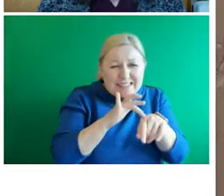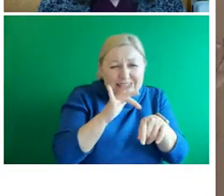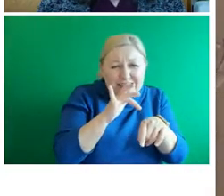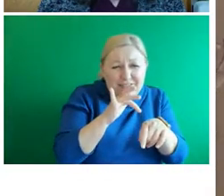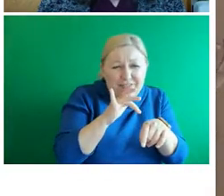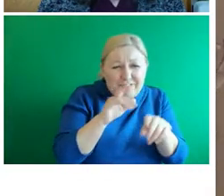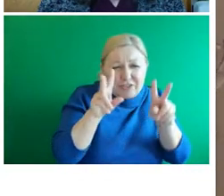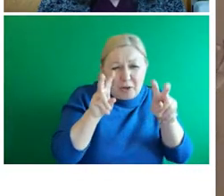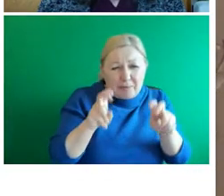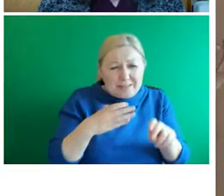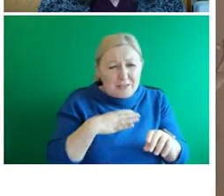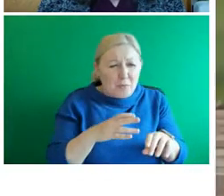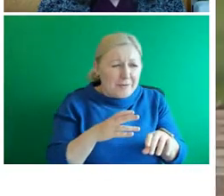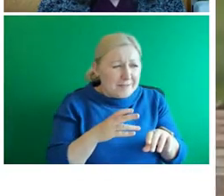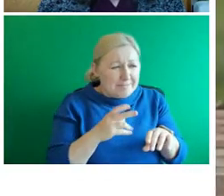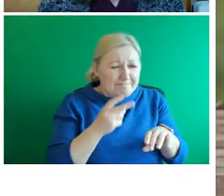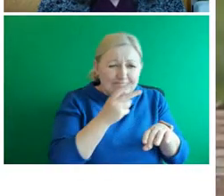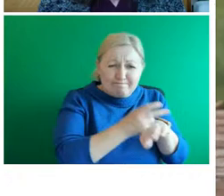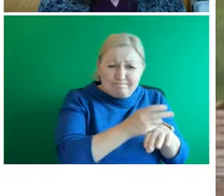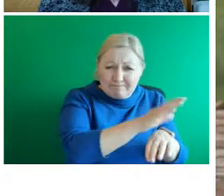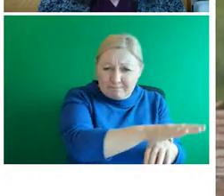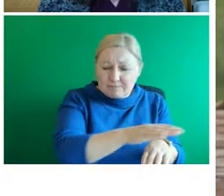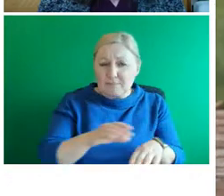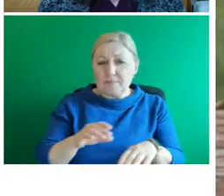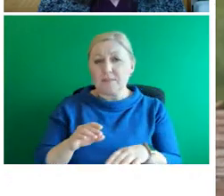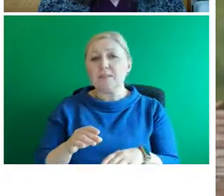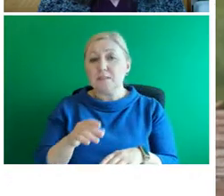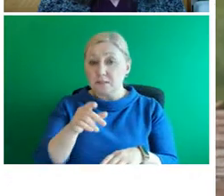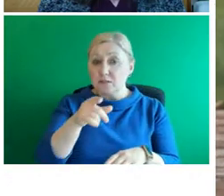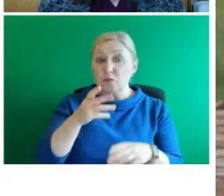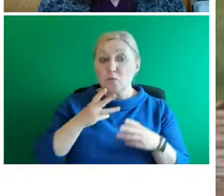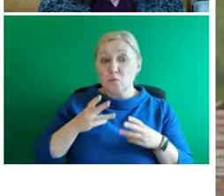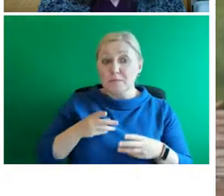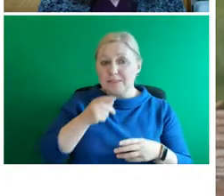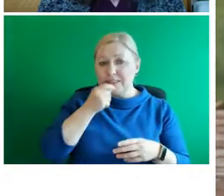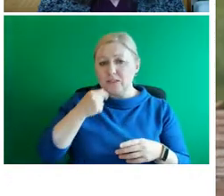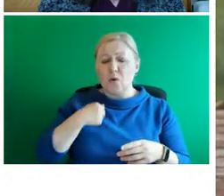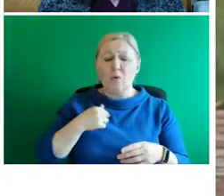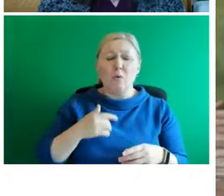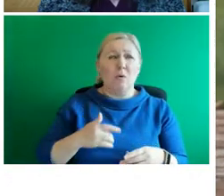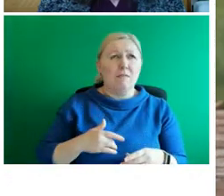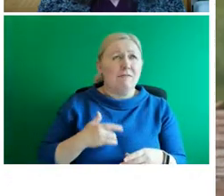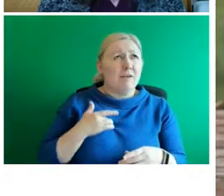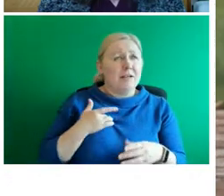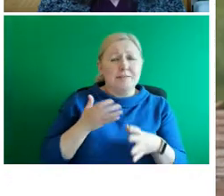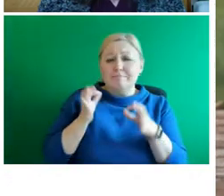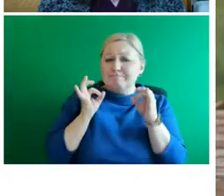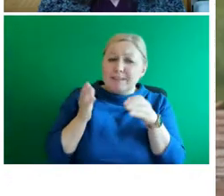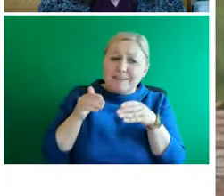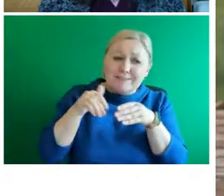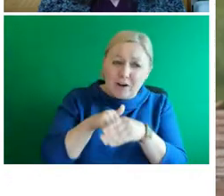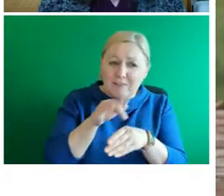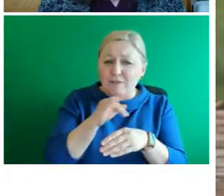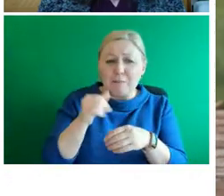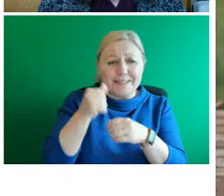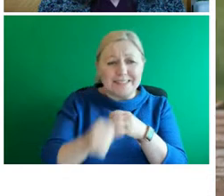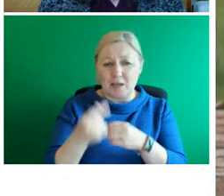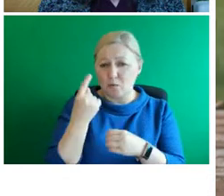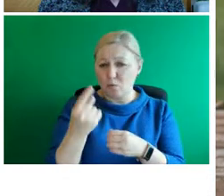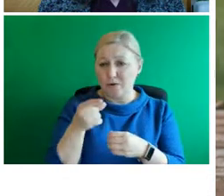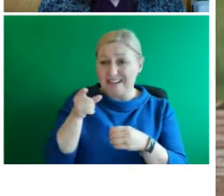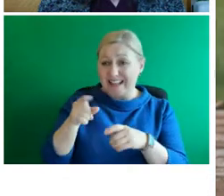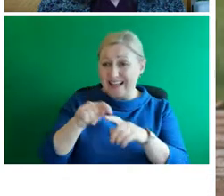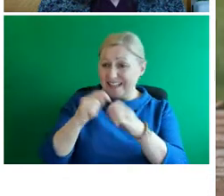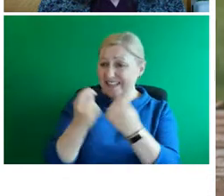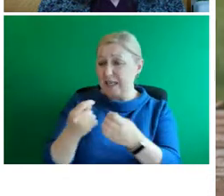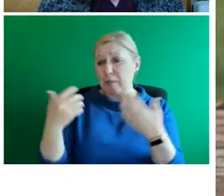from day one. This team is absolutely wonderful, the difference that they have made with mom